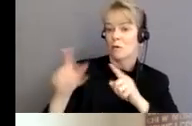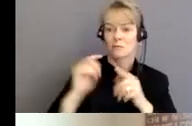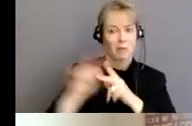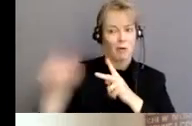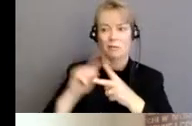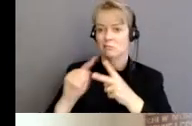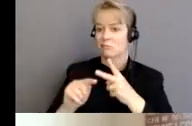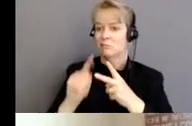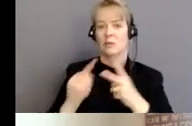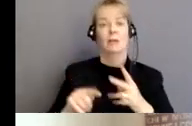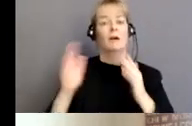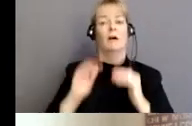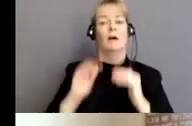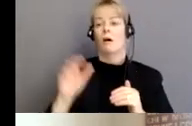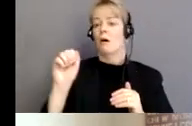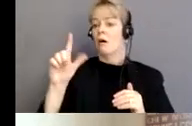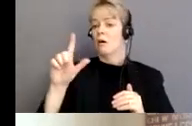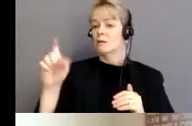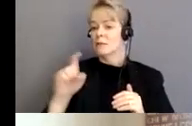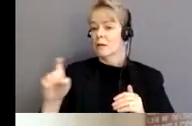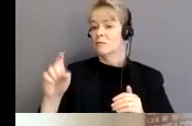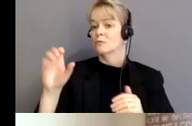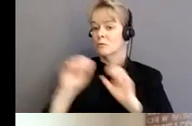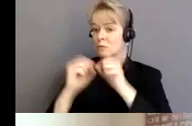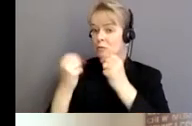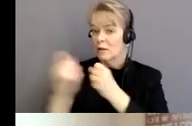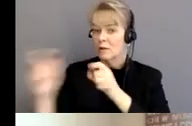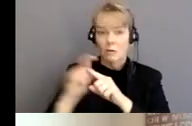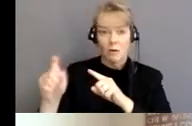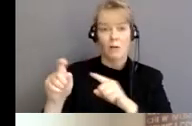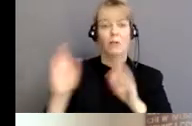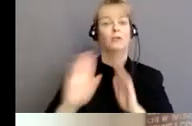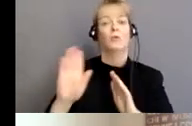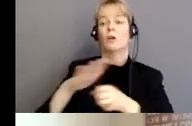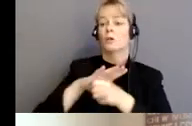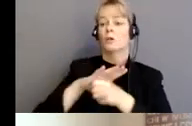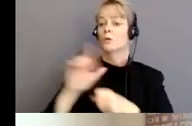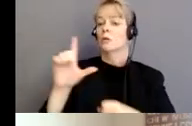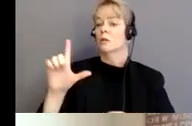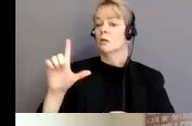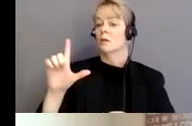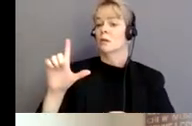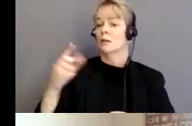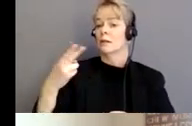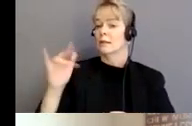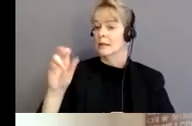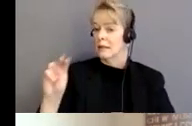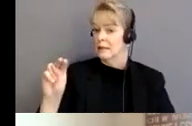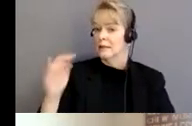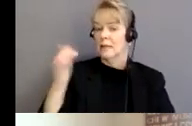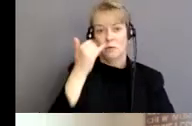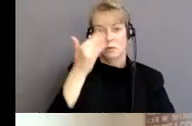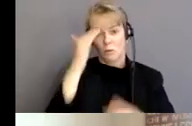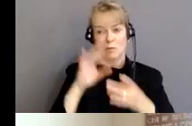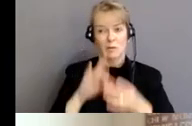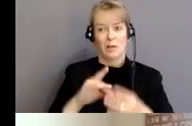Society, your local health LIN organization. If you know someone who needs some health care that might be affiliated,